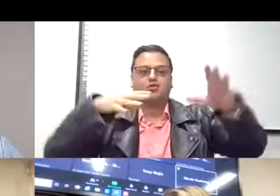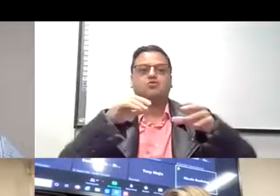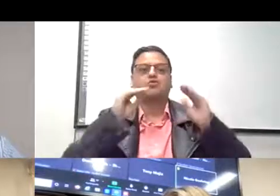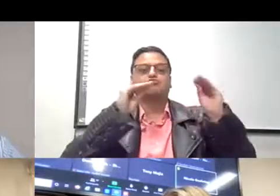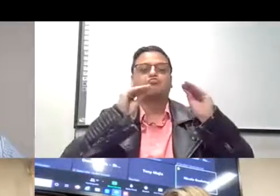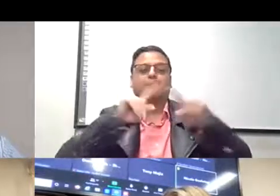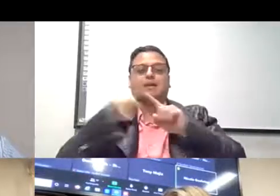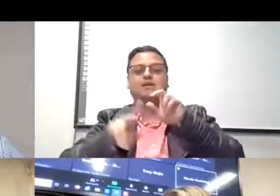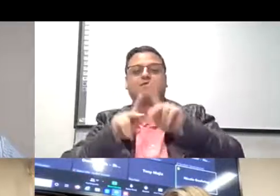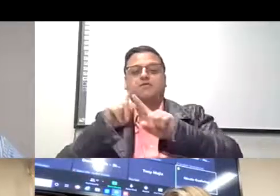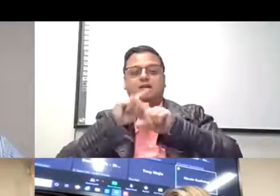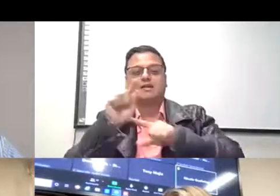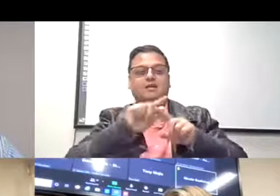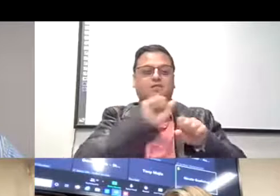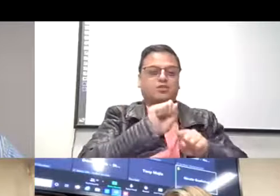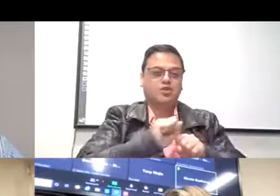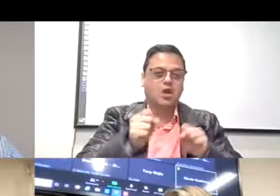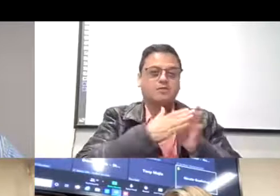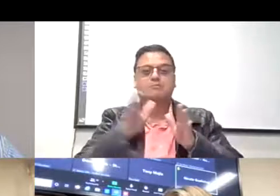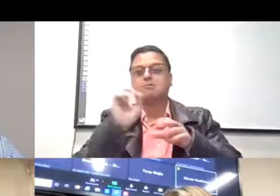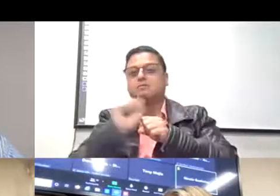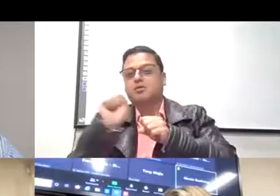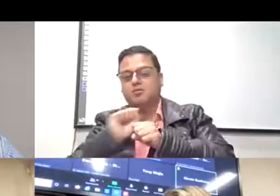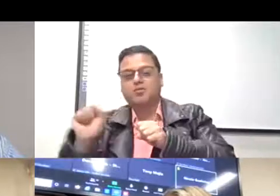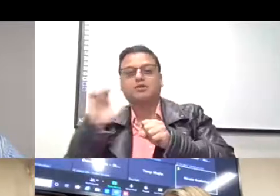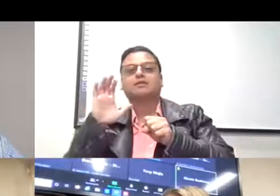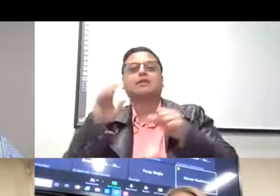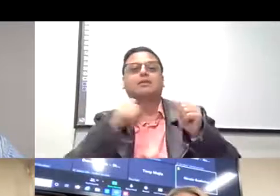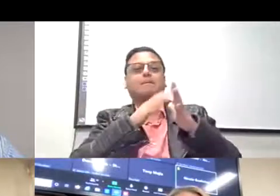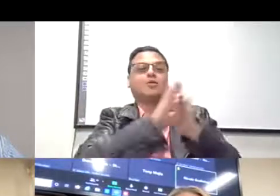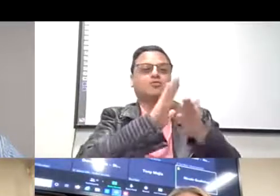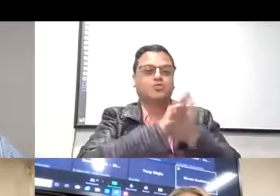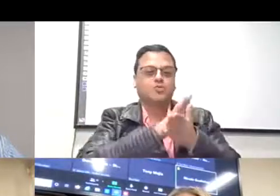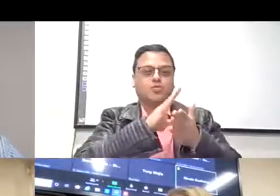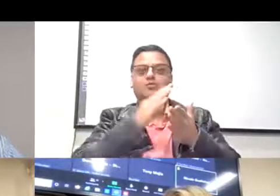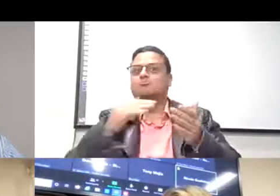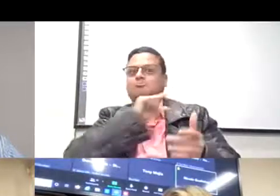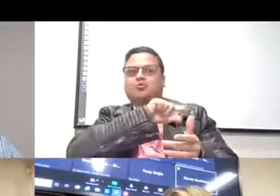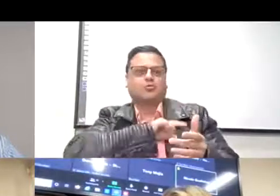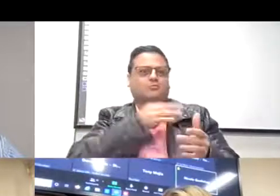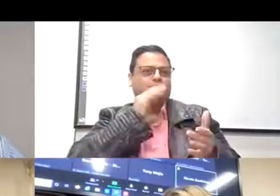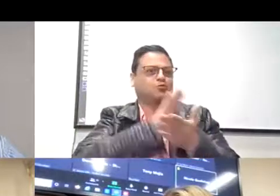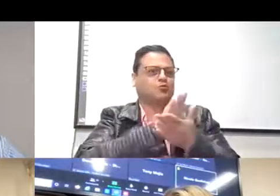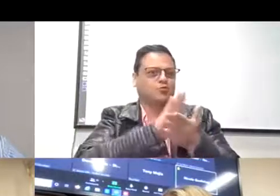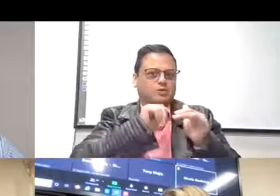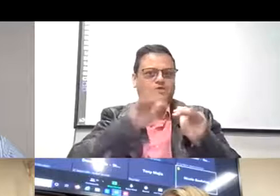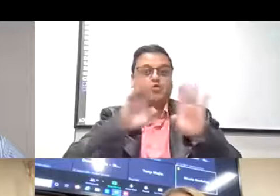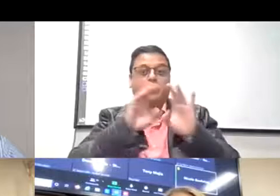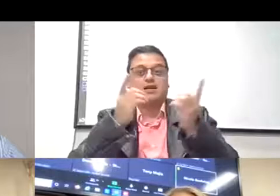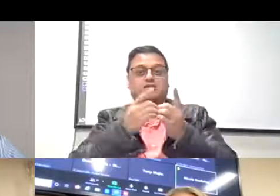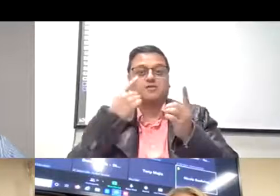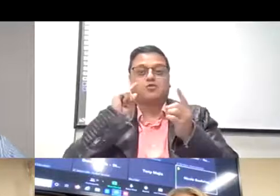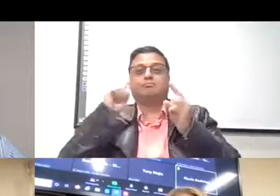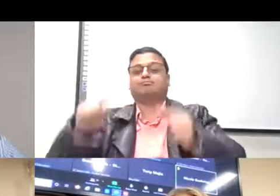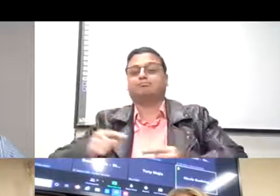state that do public works. Our members build schools. They've been building quality schools in your district for over